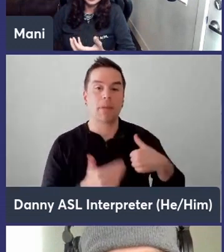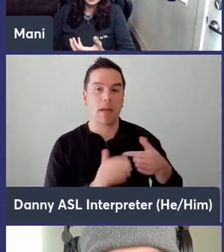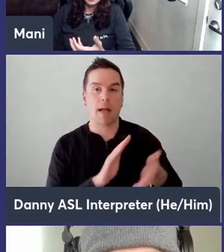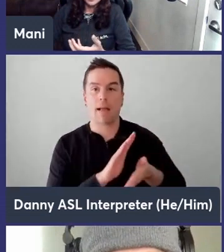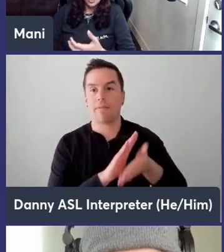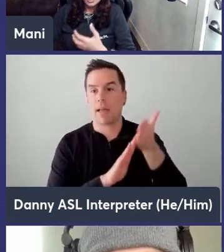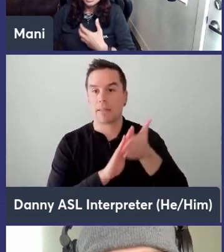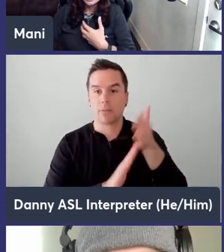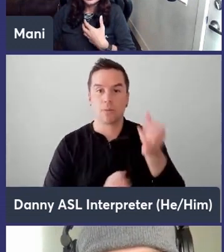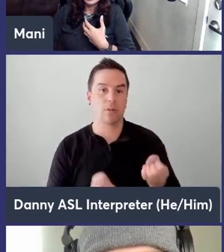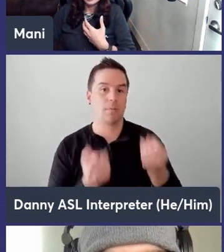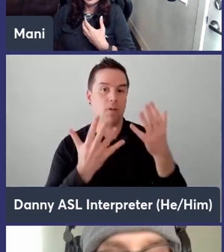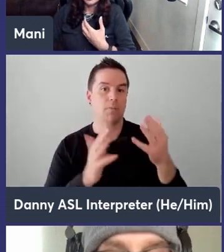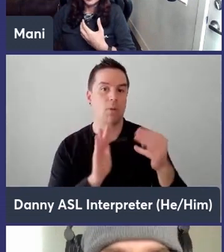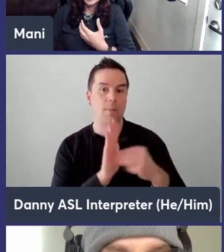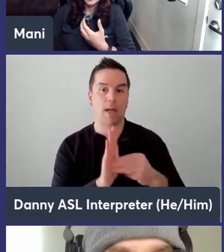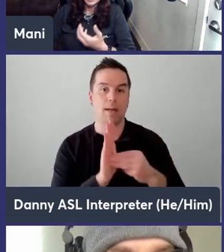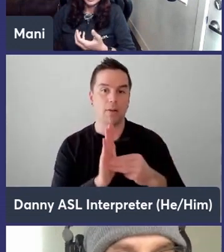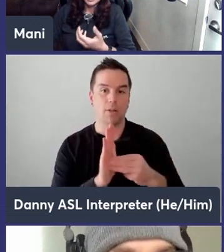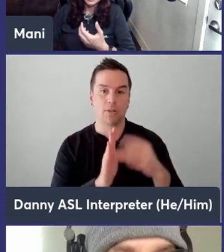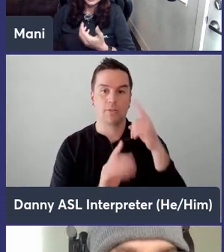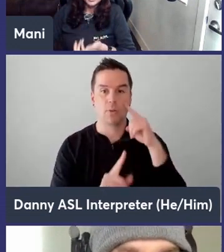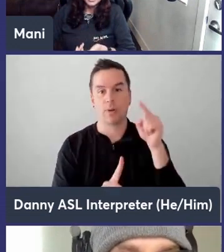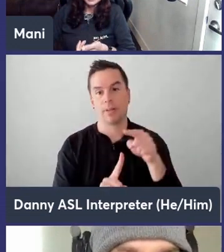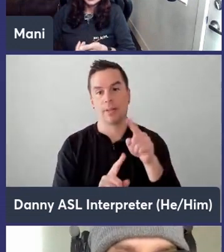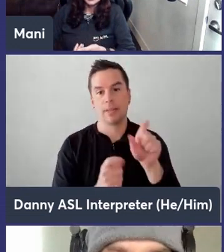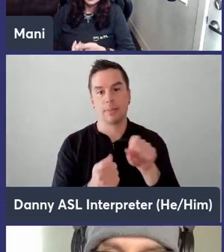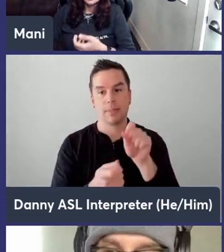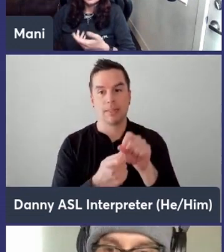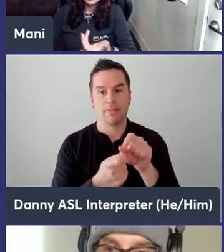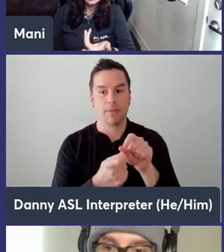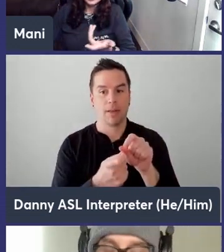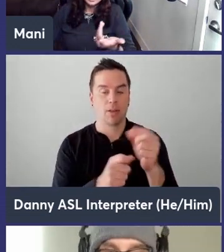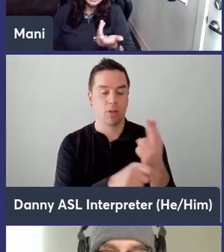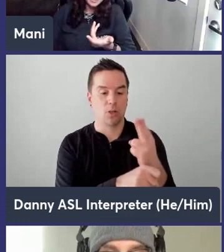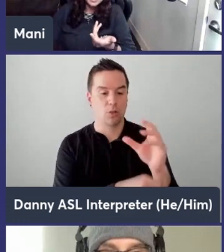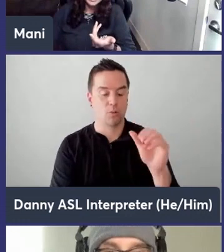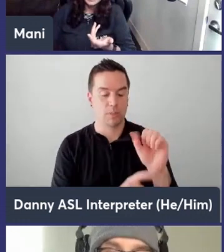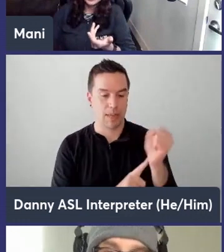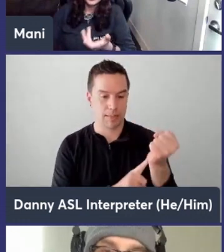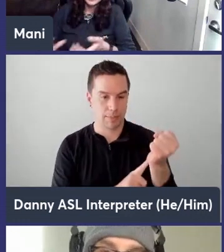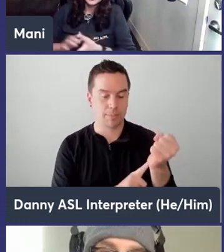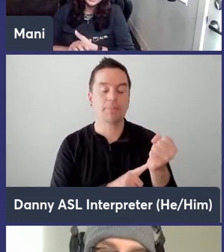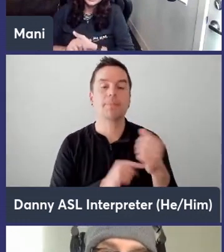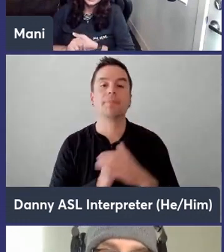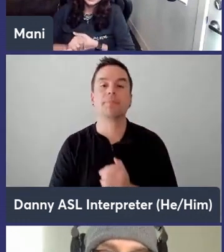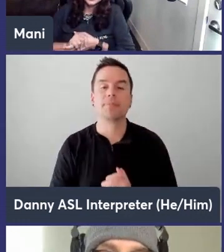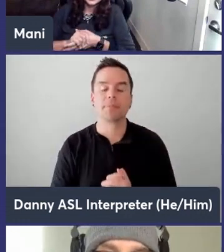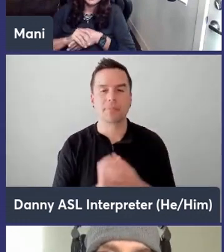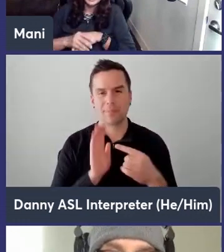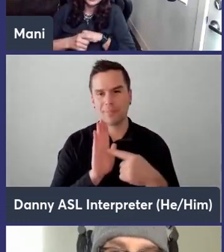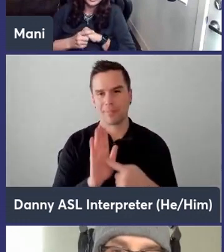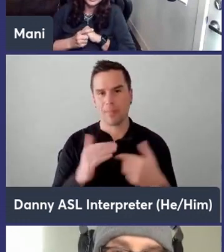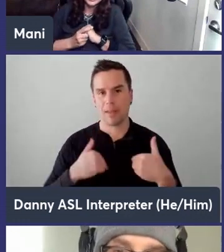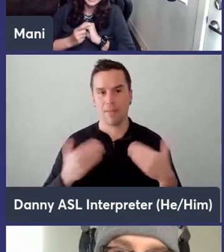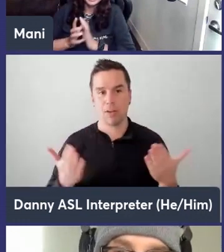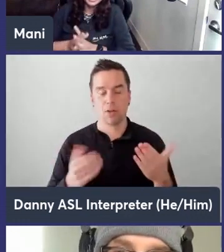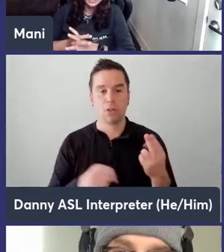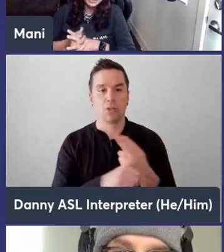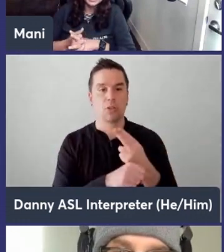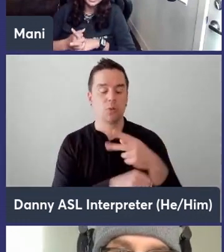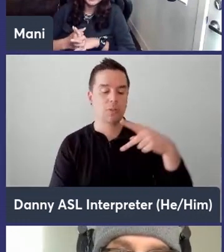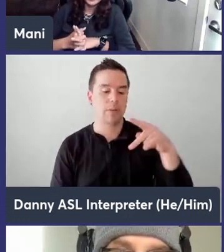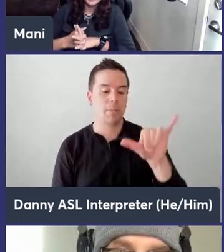multiple models for this particular use case. So the example that I'm showing is basically using PyTorch